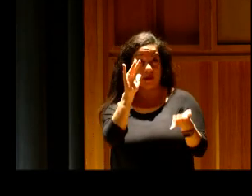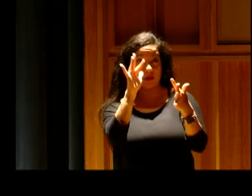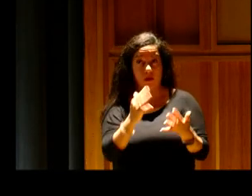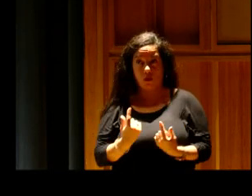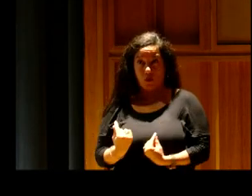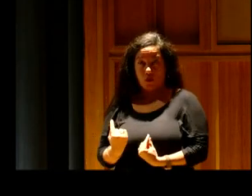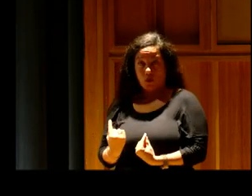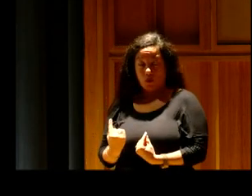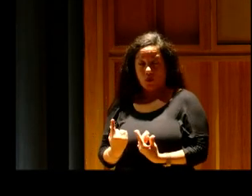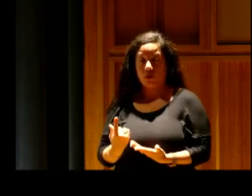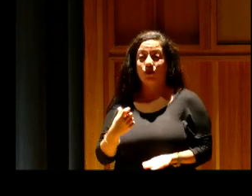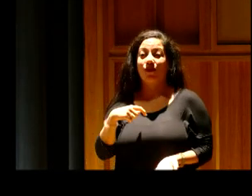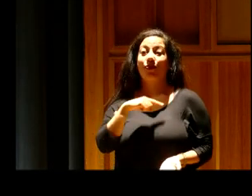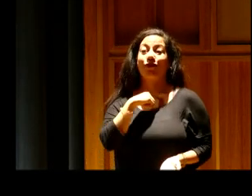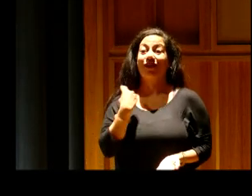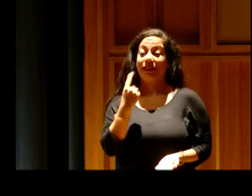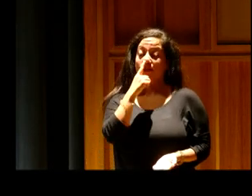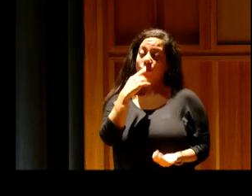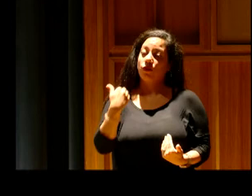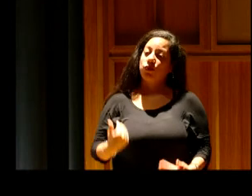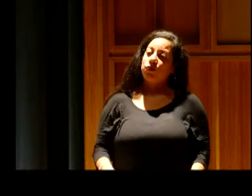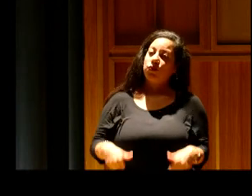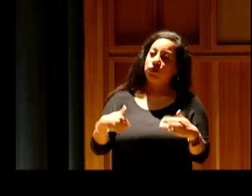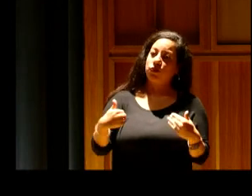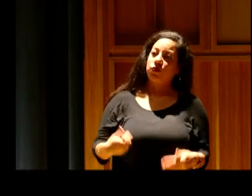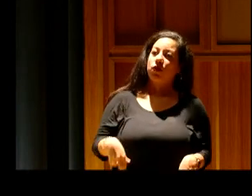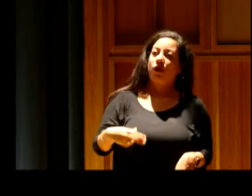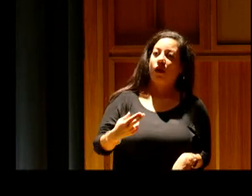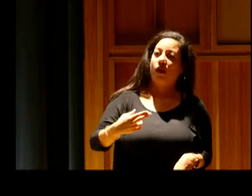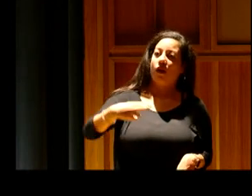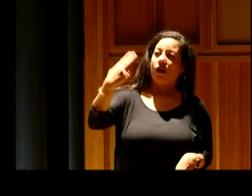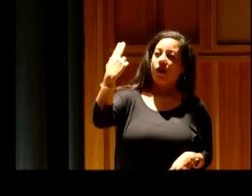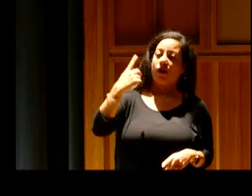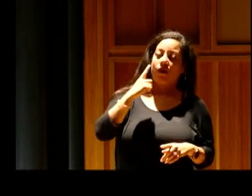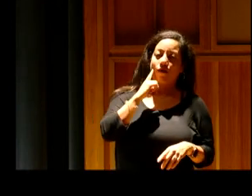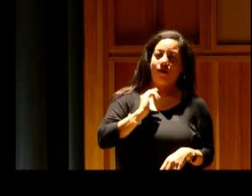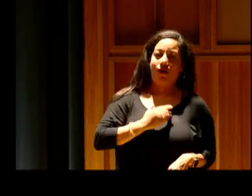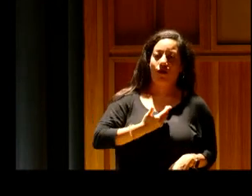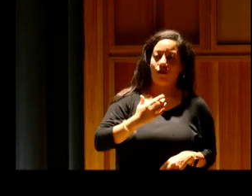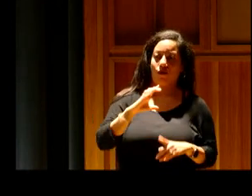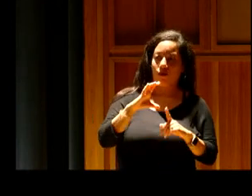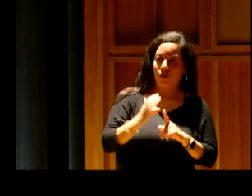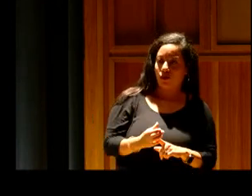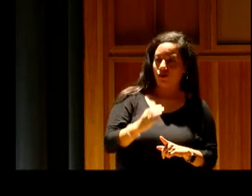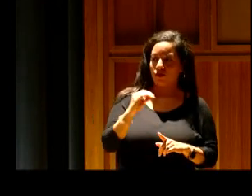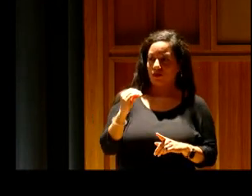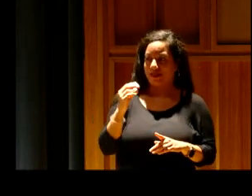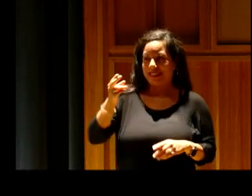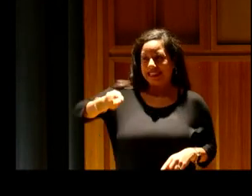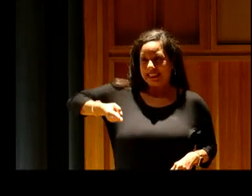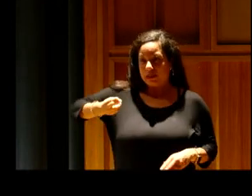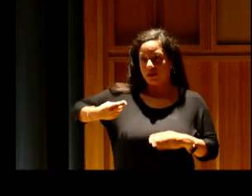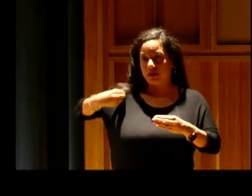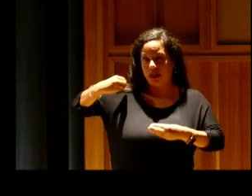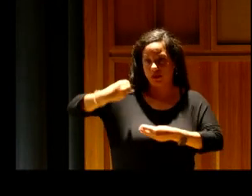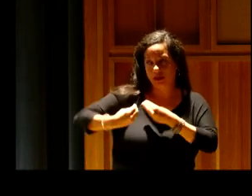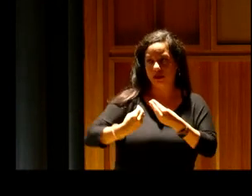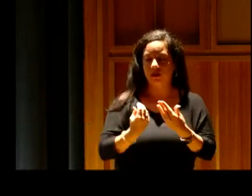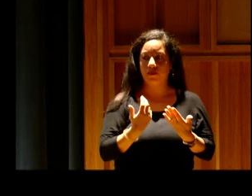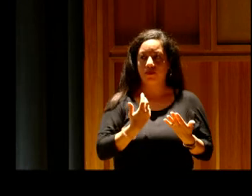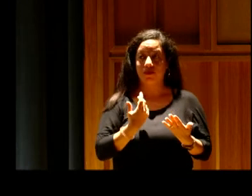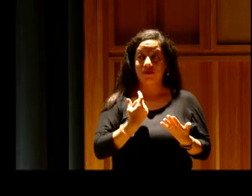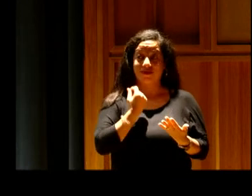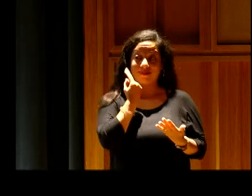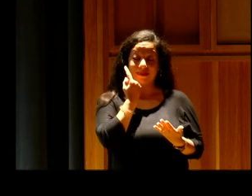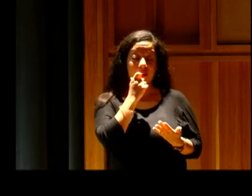the risks are incredibly high to our cultural and our historic heritage. But as I said, it's